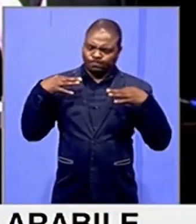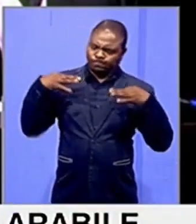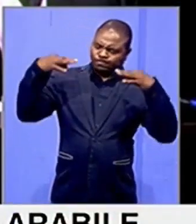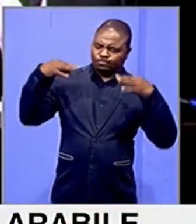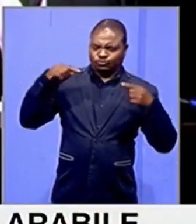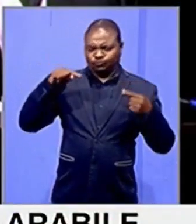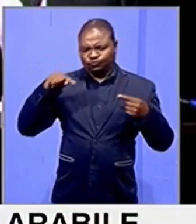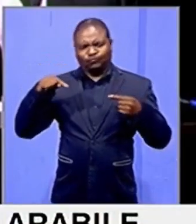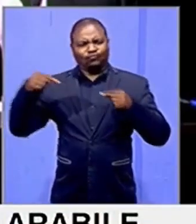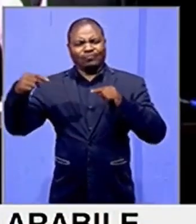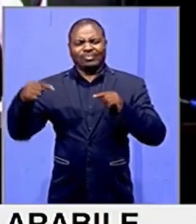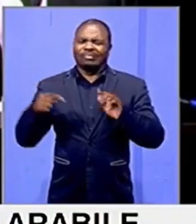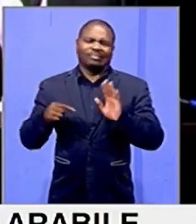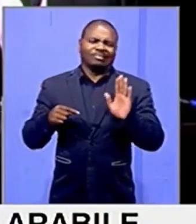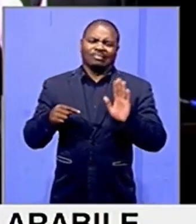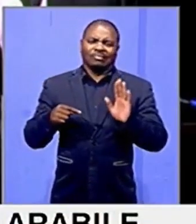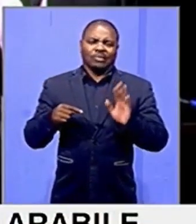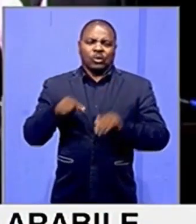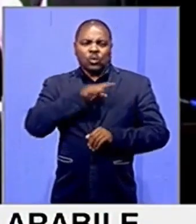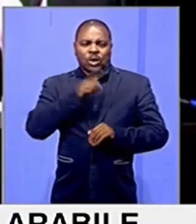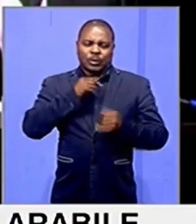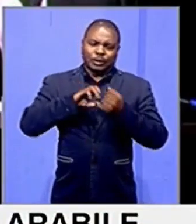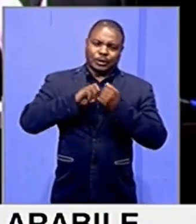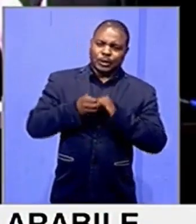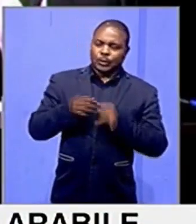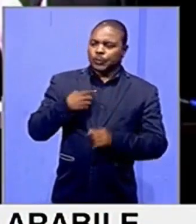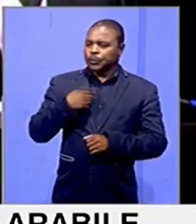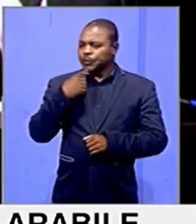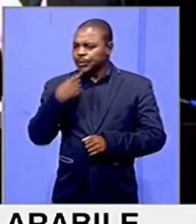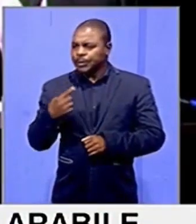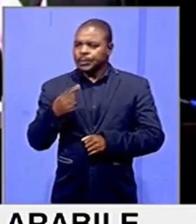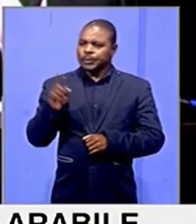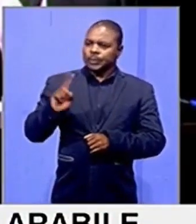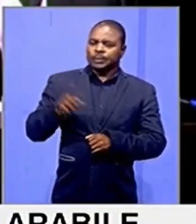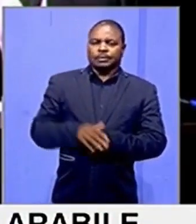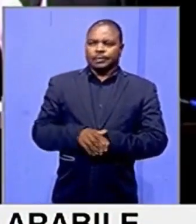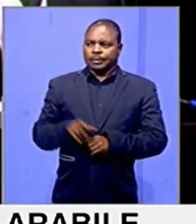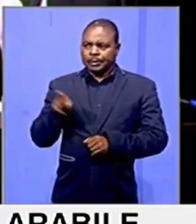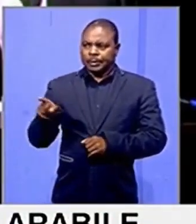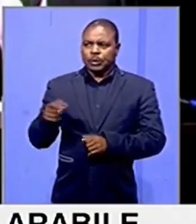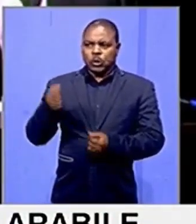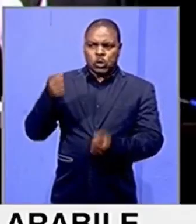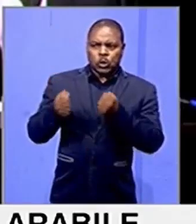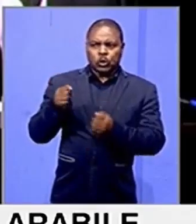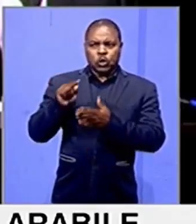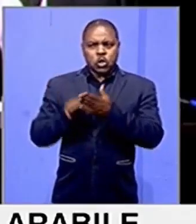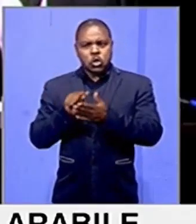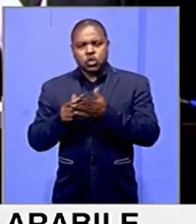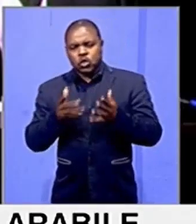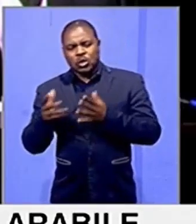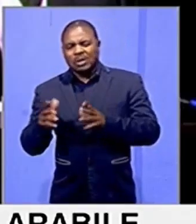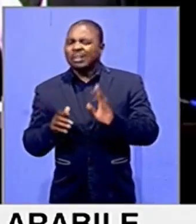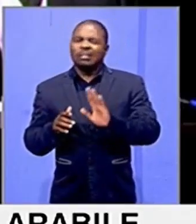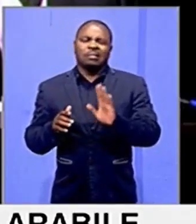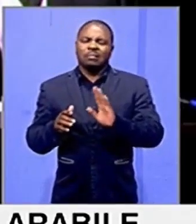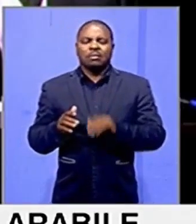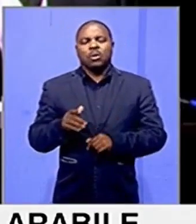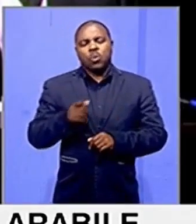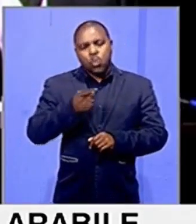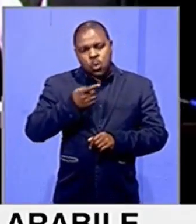way, in a way where we're trying to say second guess the court. It is actually